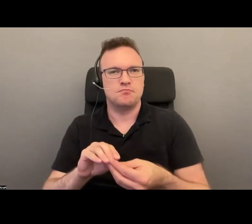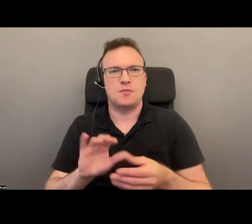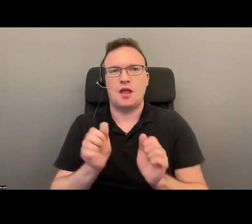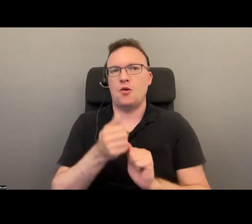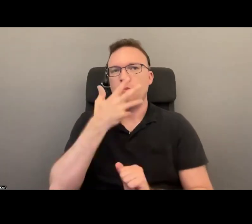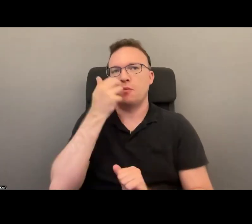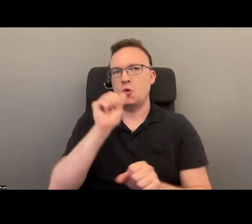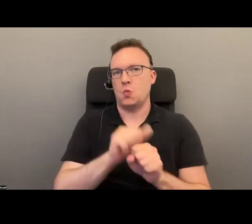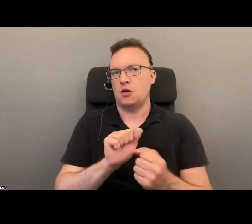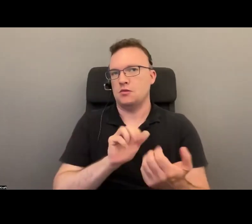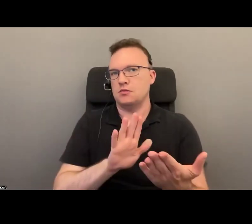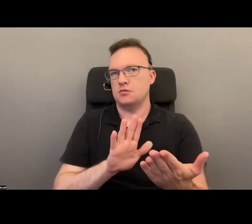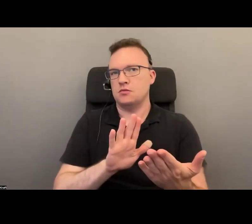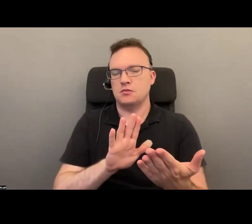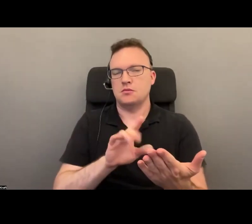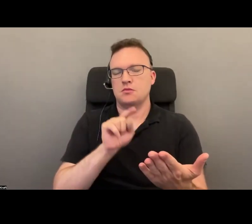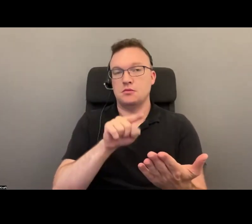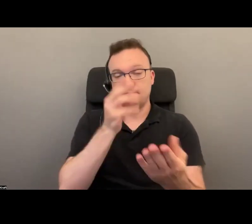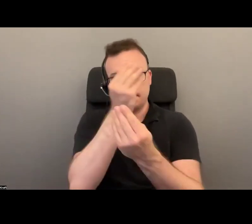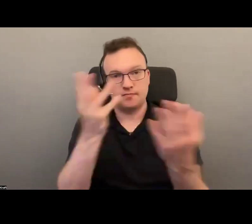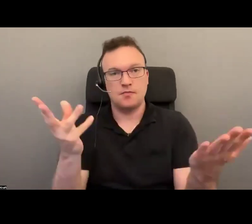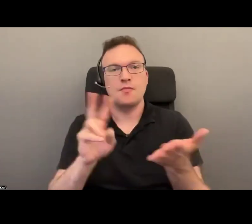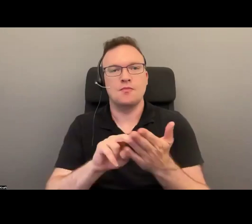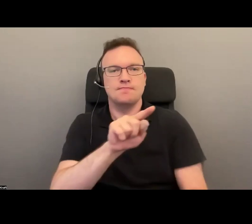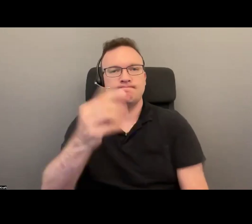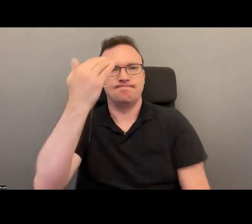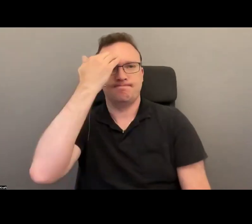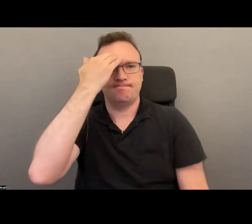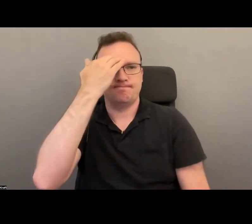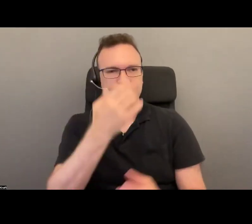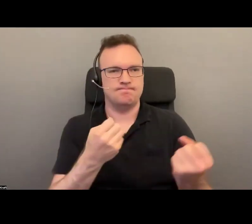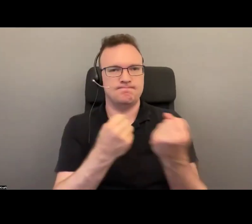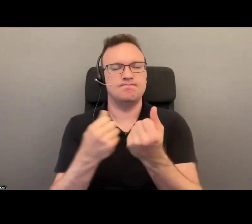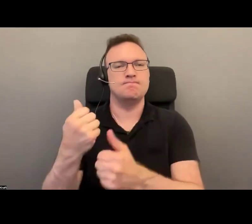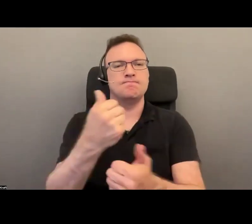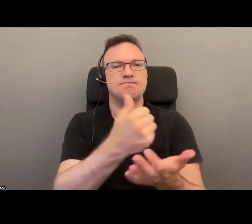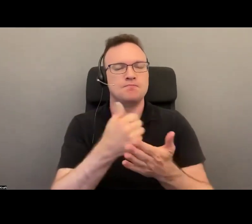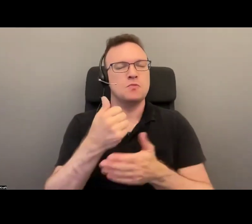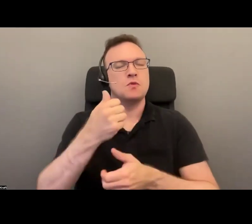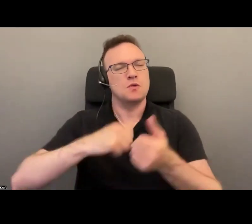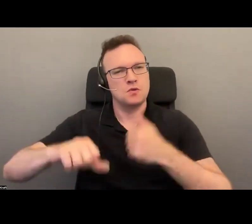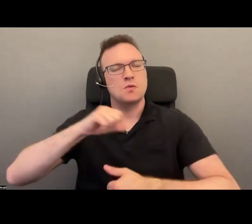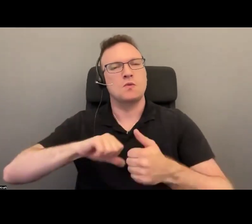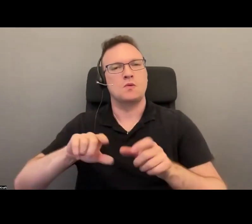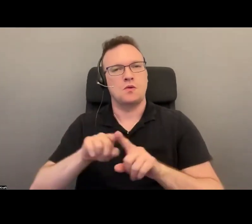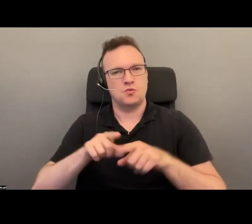because that's how we can best inform each other, and that's how we can best support each other in the workplace and also in